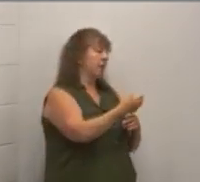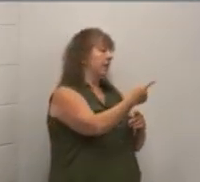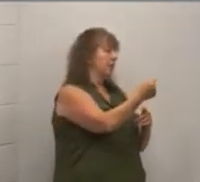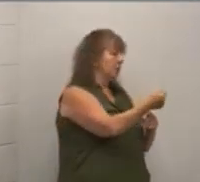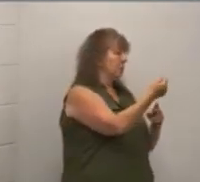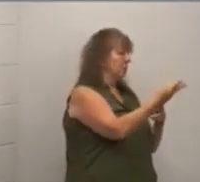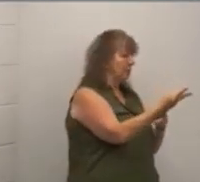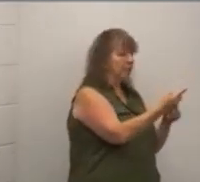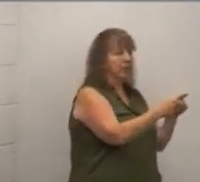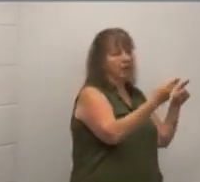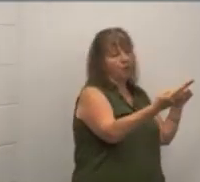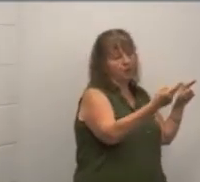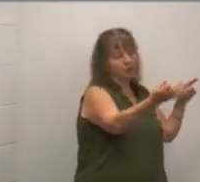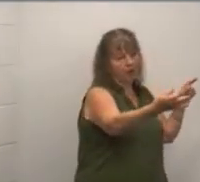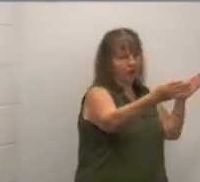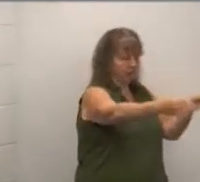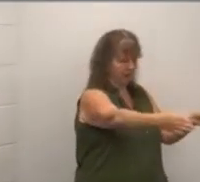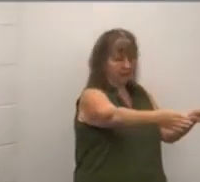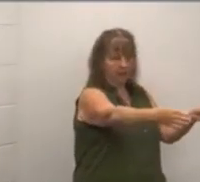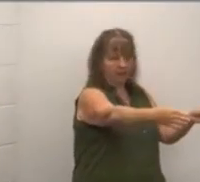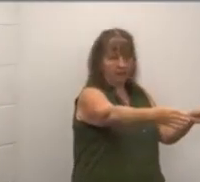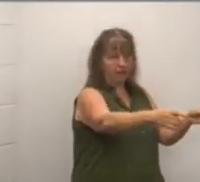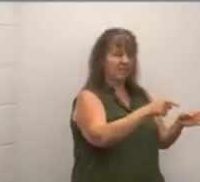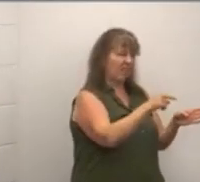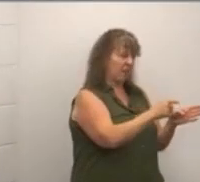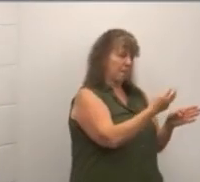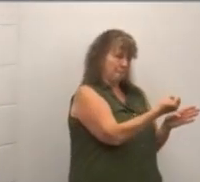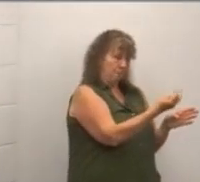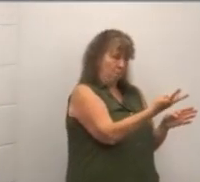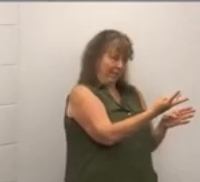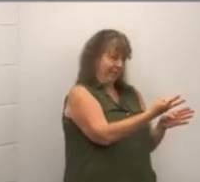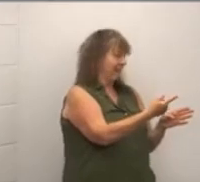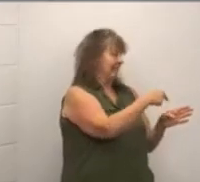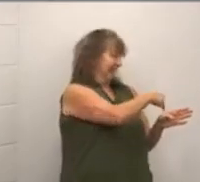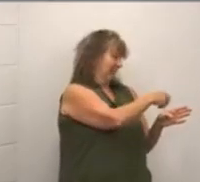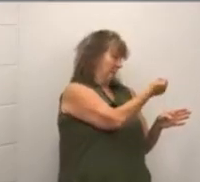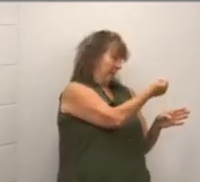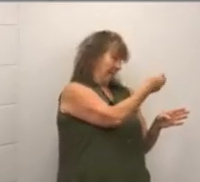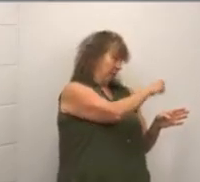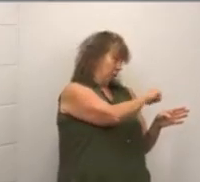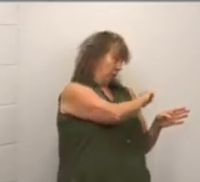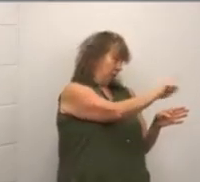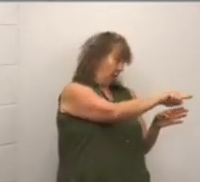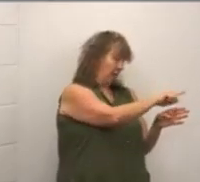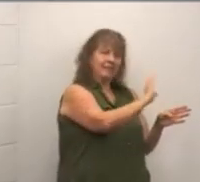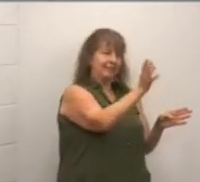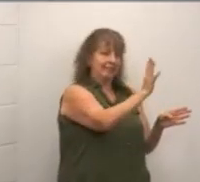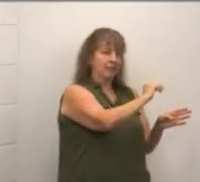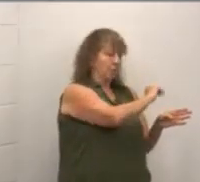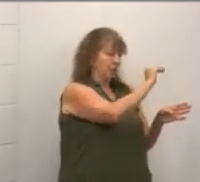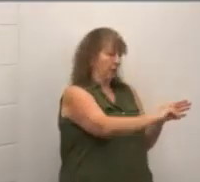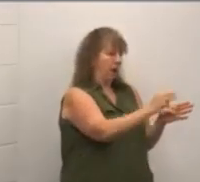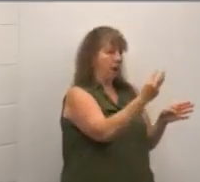group, knowing that that Wednesday group is really would have been the Monday group, if that makes sense.